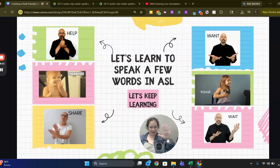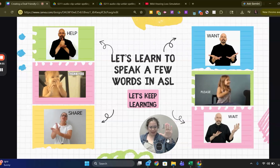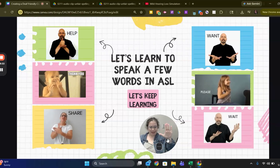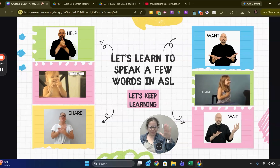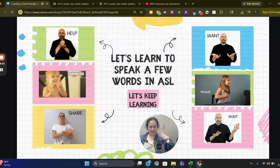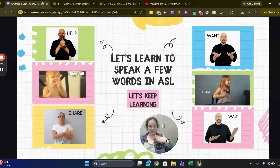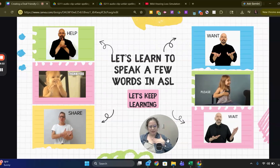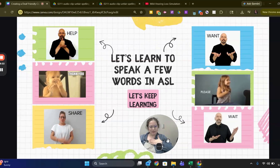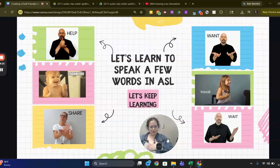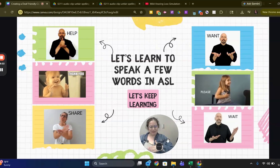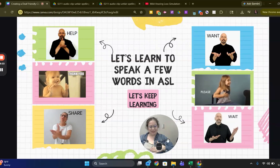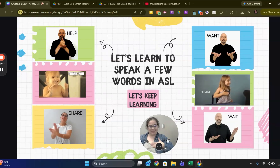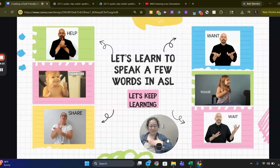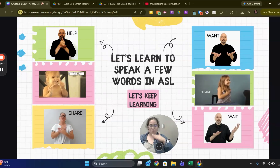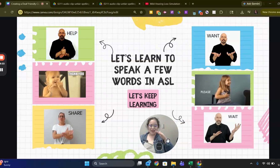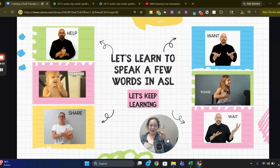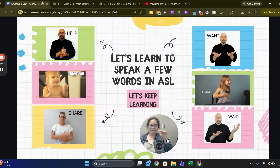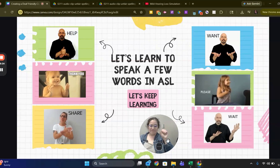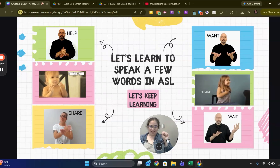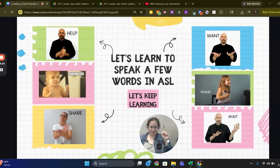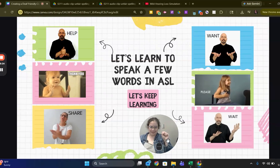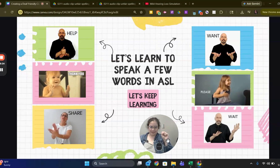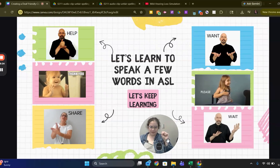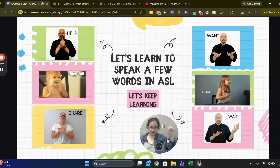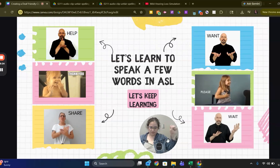And please,